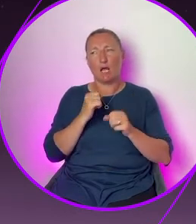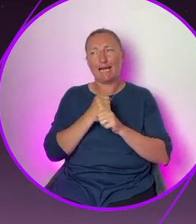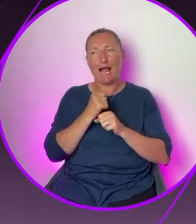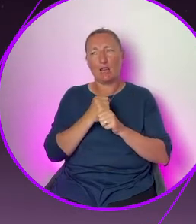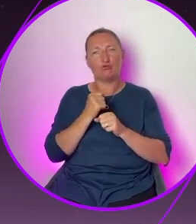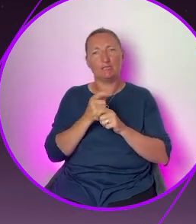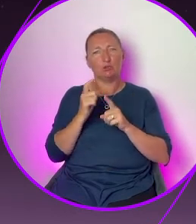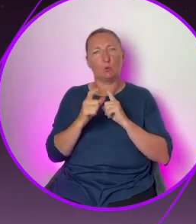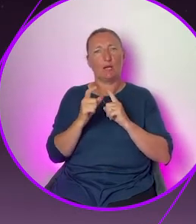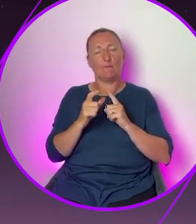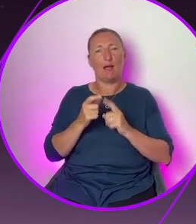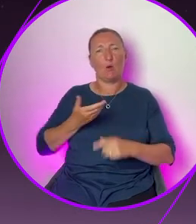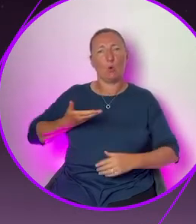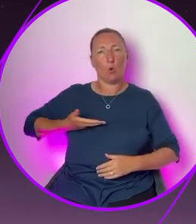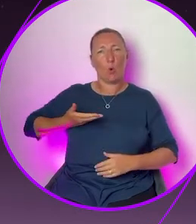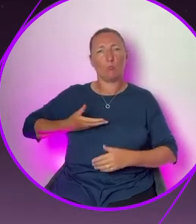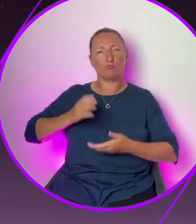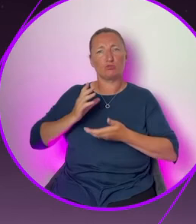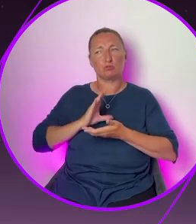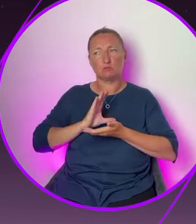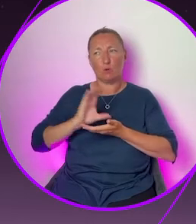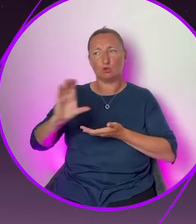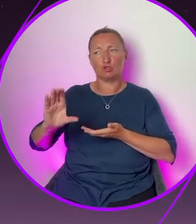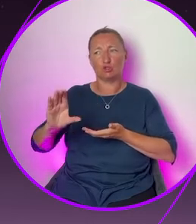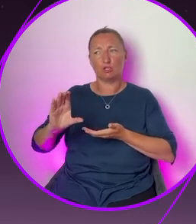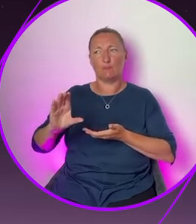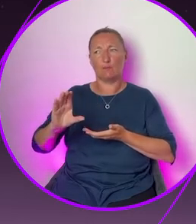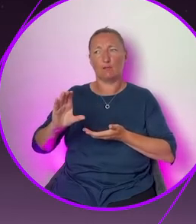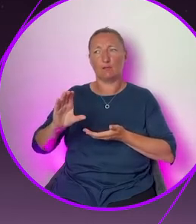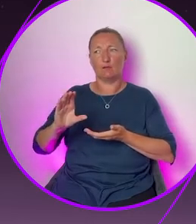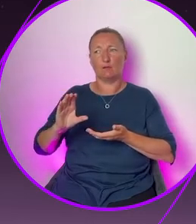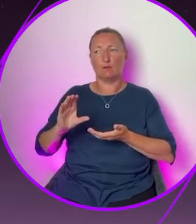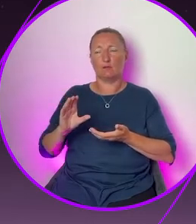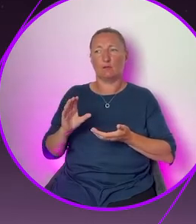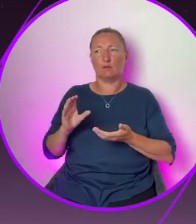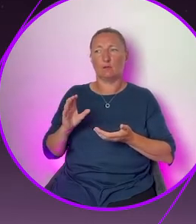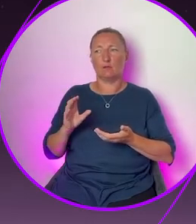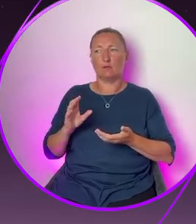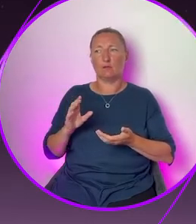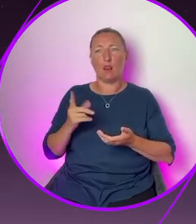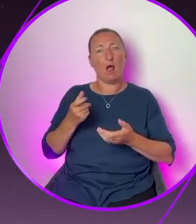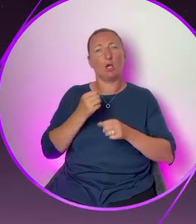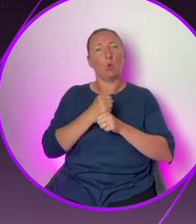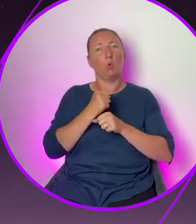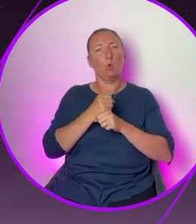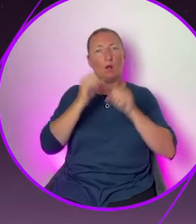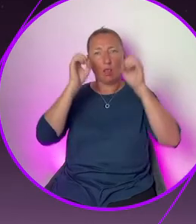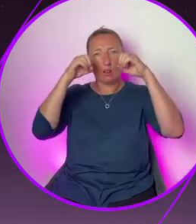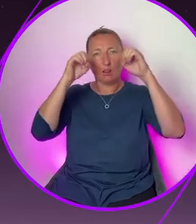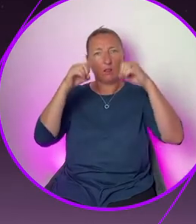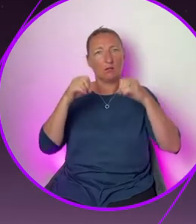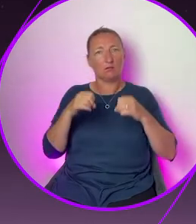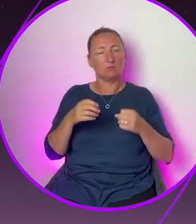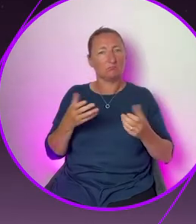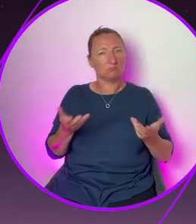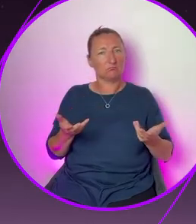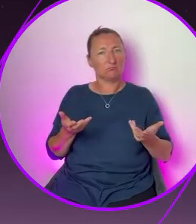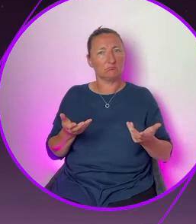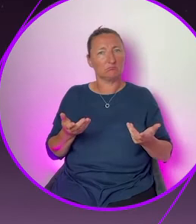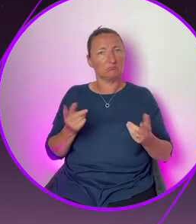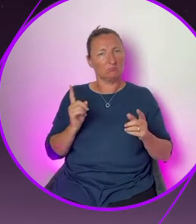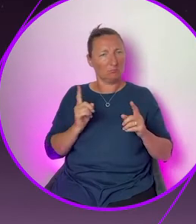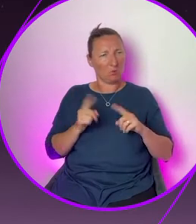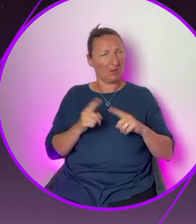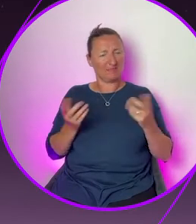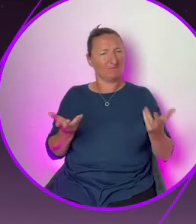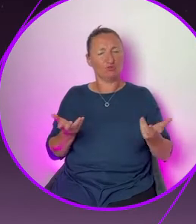corporate sponsorship? The Serpentine has partnered with Google previously, for example. Why is this any different? Thank you for